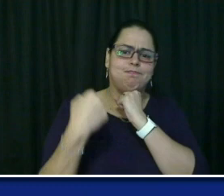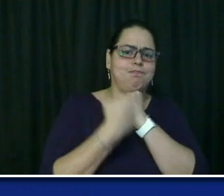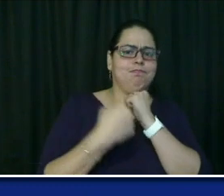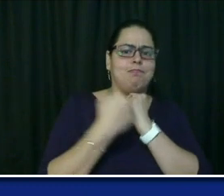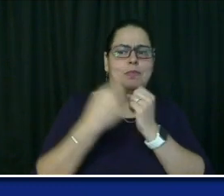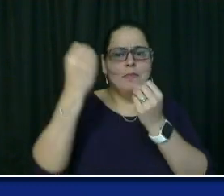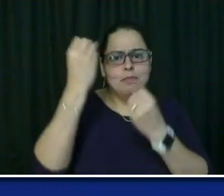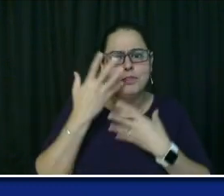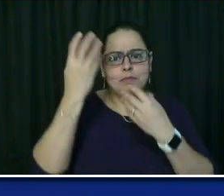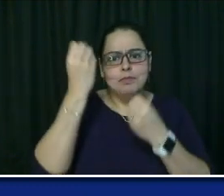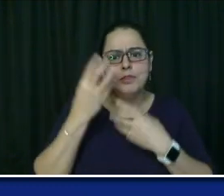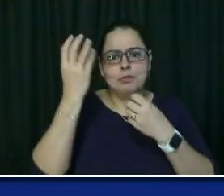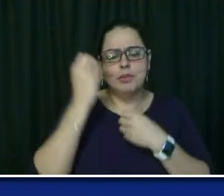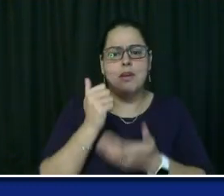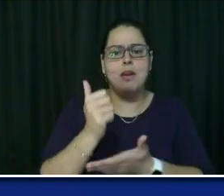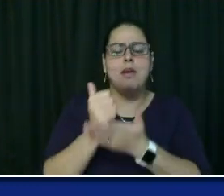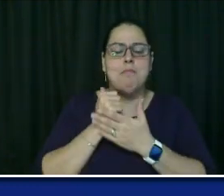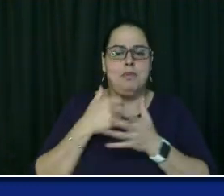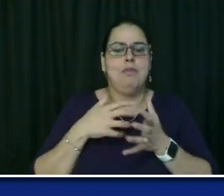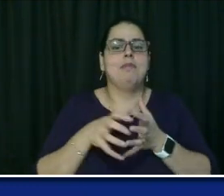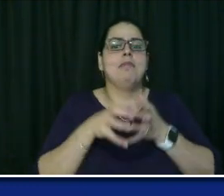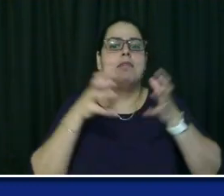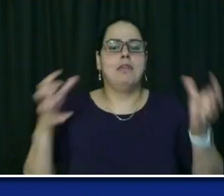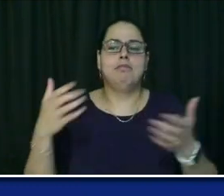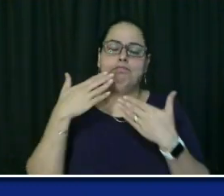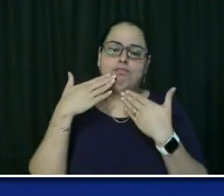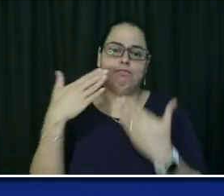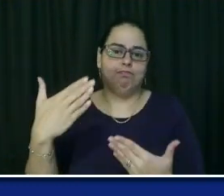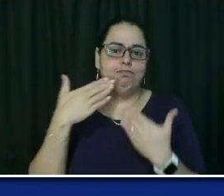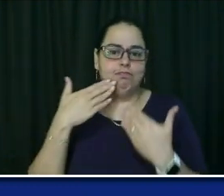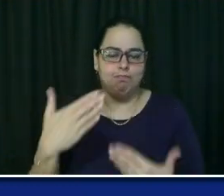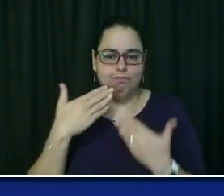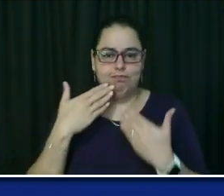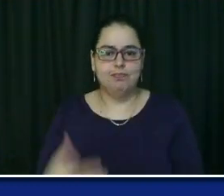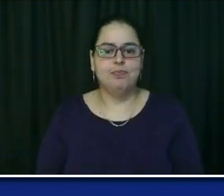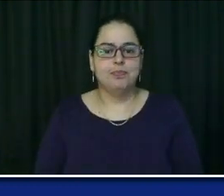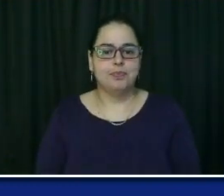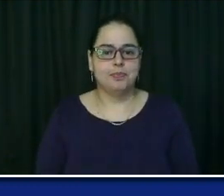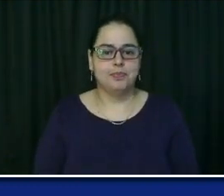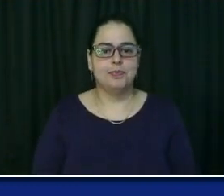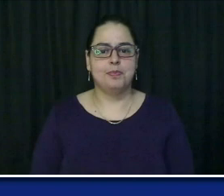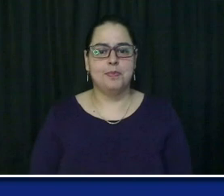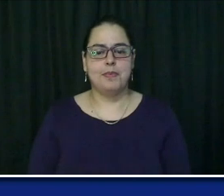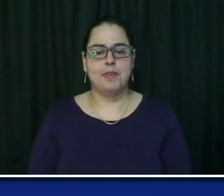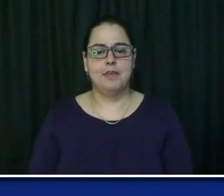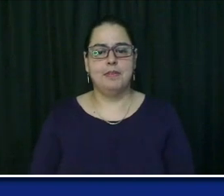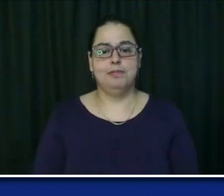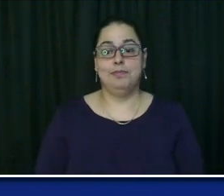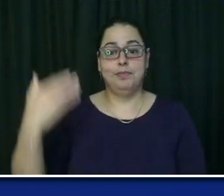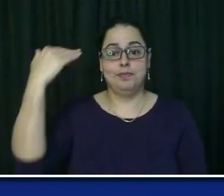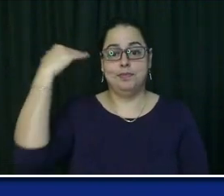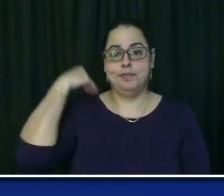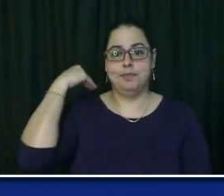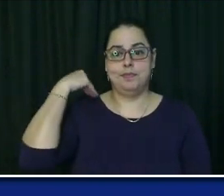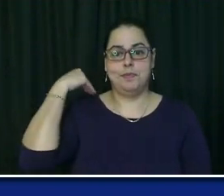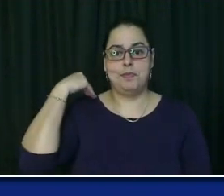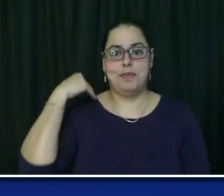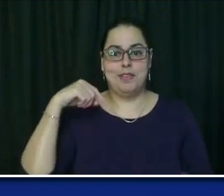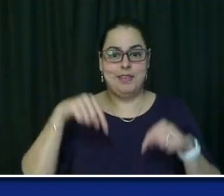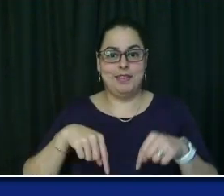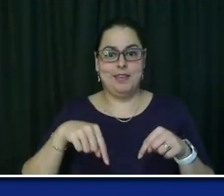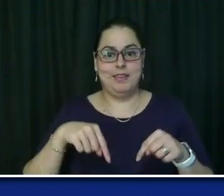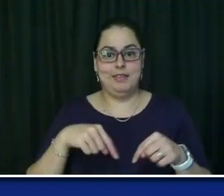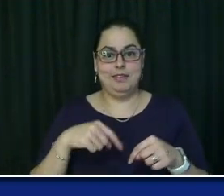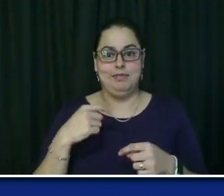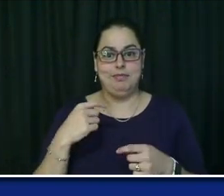Back in 2007, the Village of Elmsford adopted a pandemic flu plan. When the pandemic started to get here, we dusted it off and put it in place.